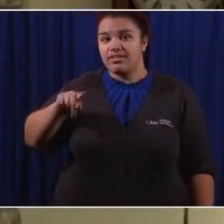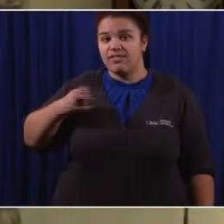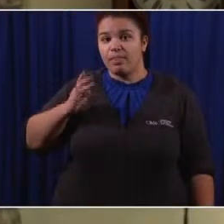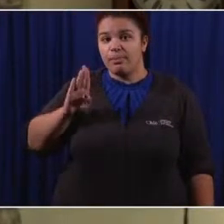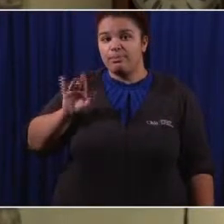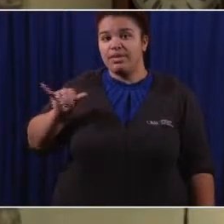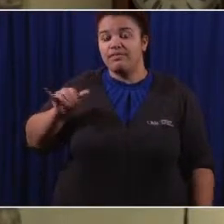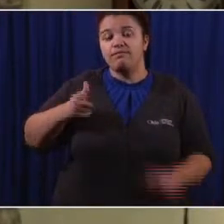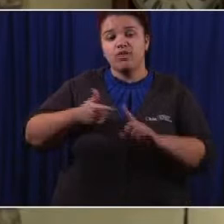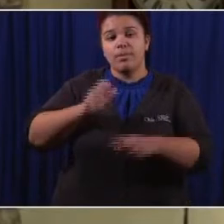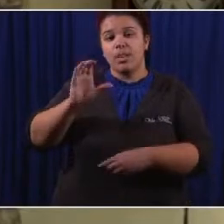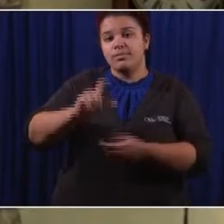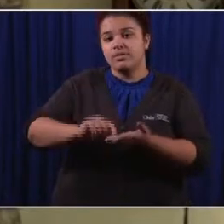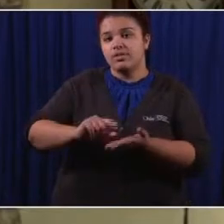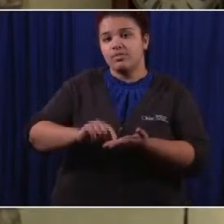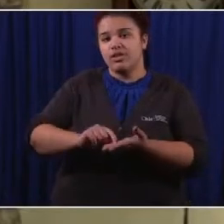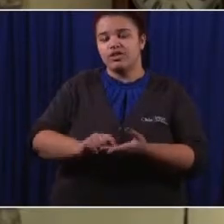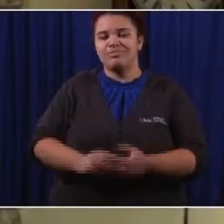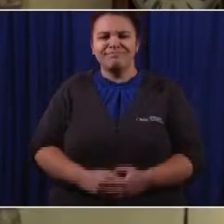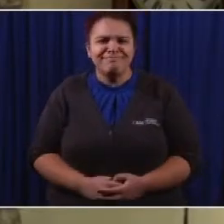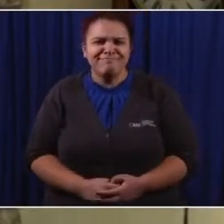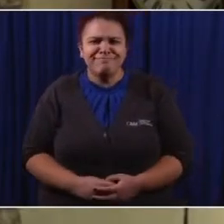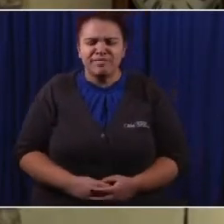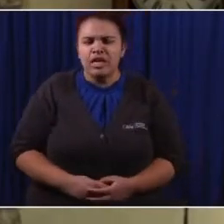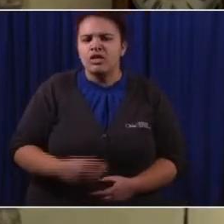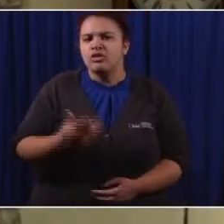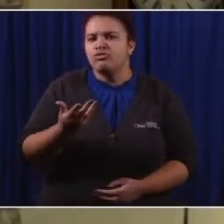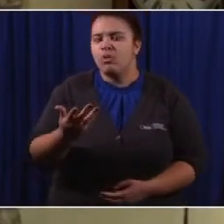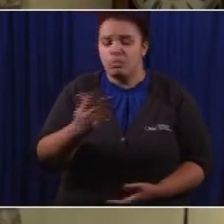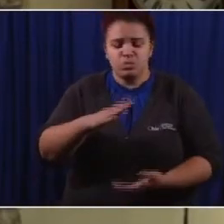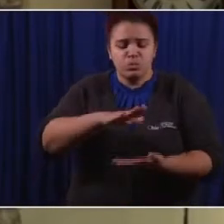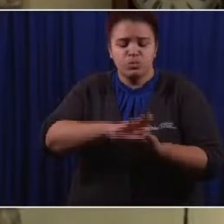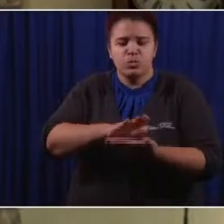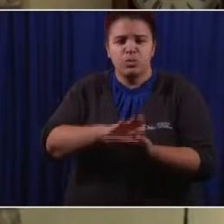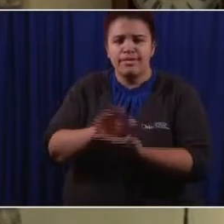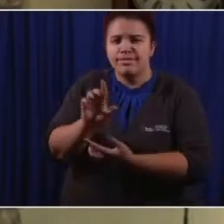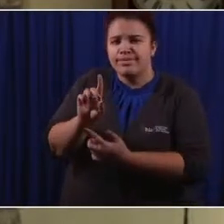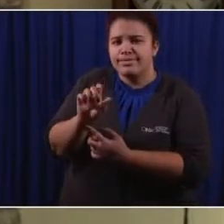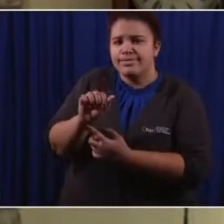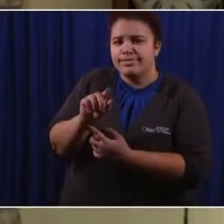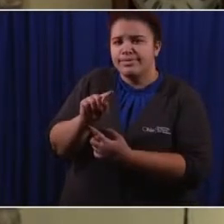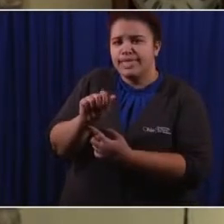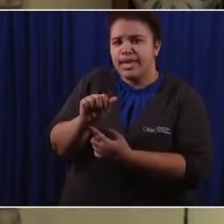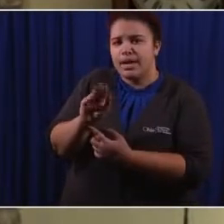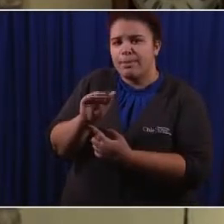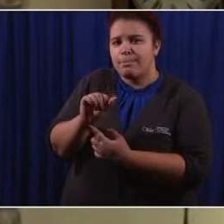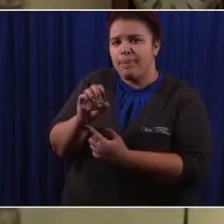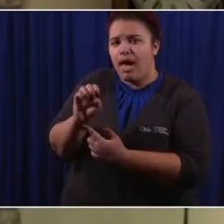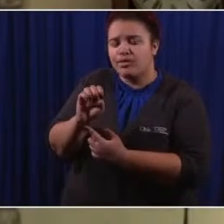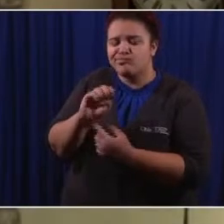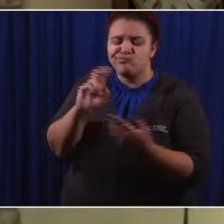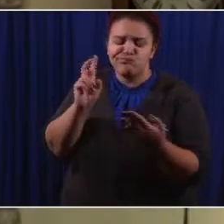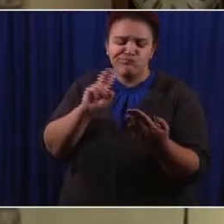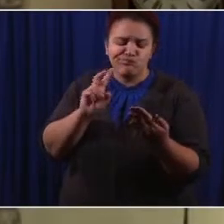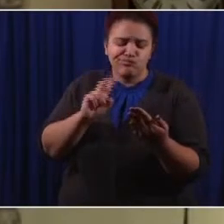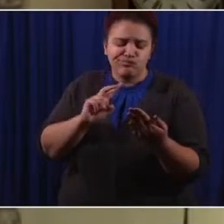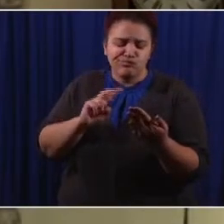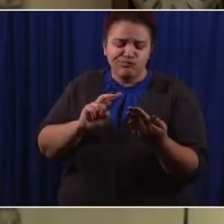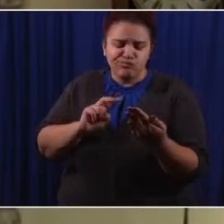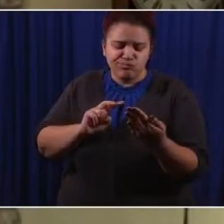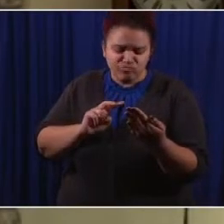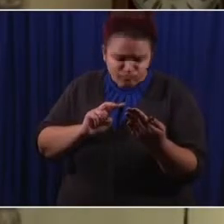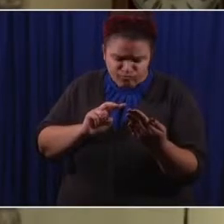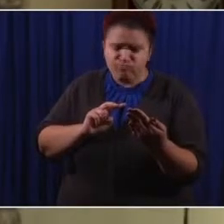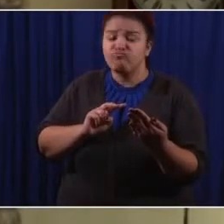Max. Just looking through the school database put out today, it looks like most of the data is on the